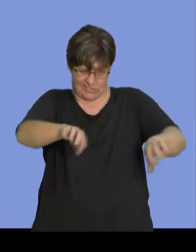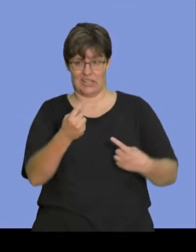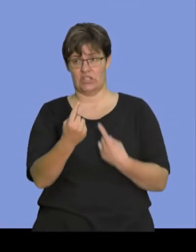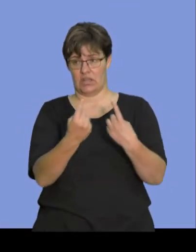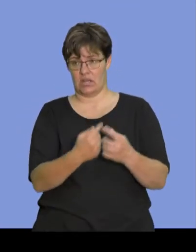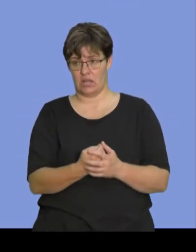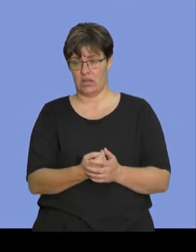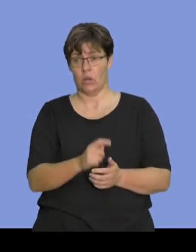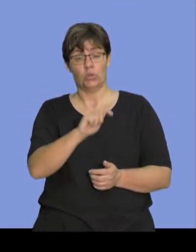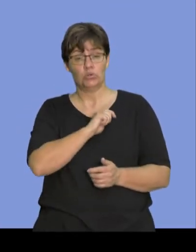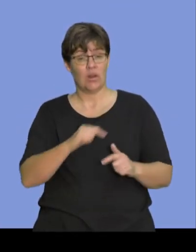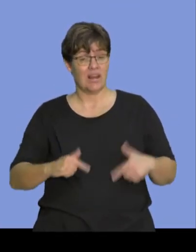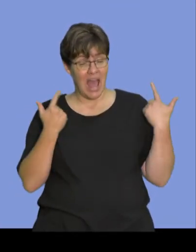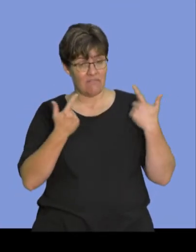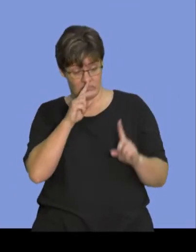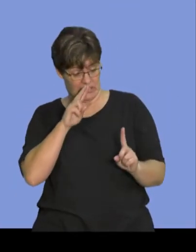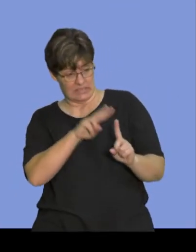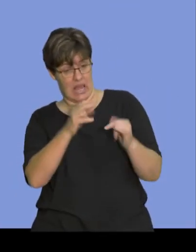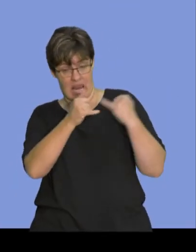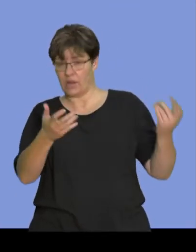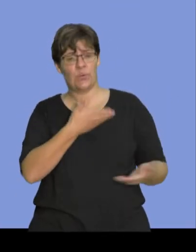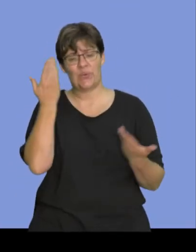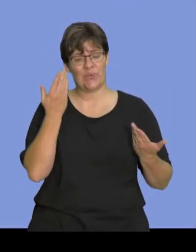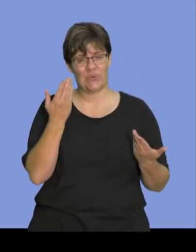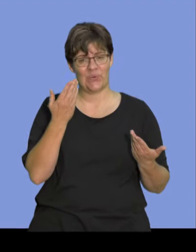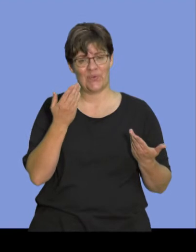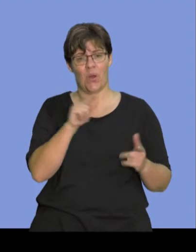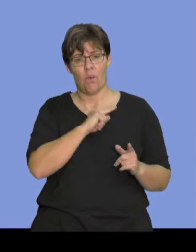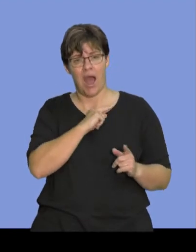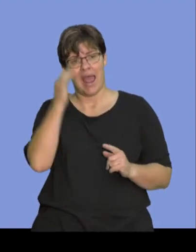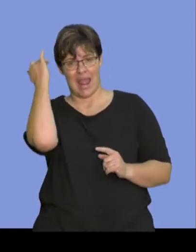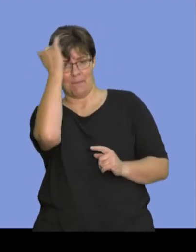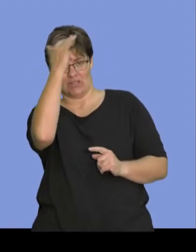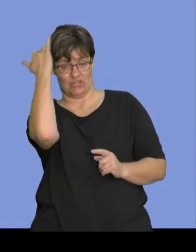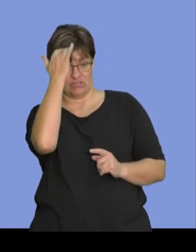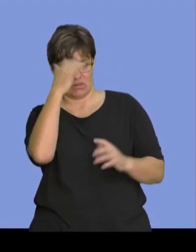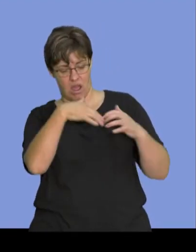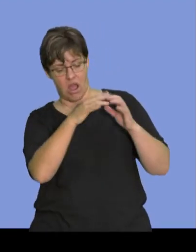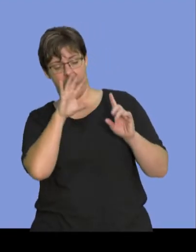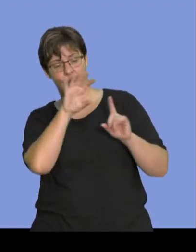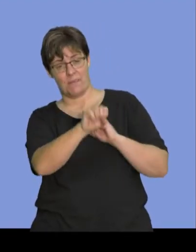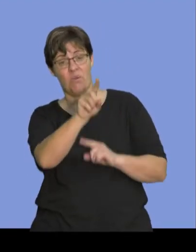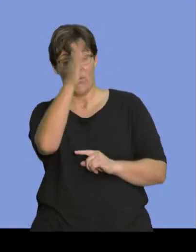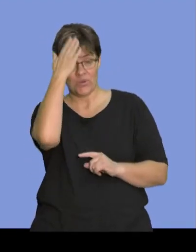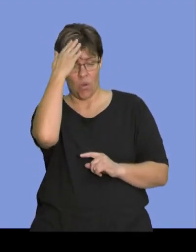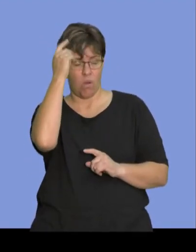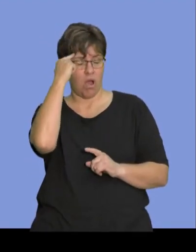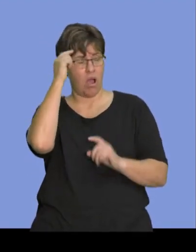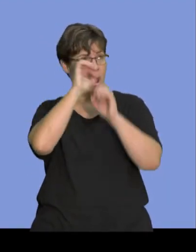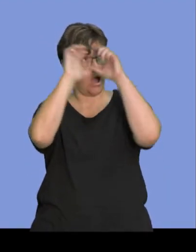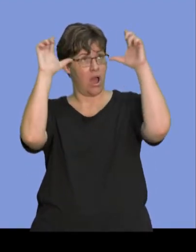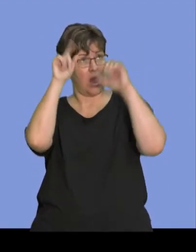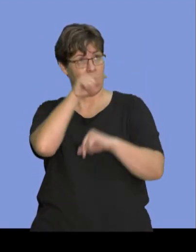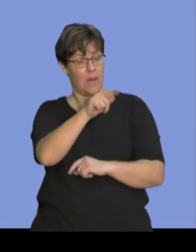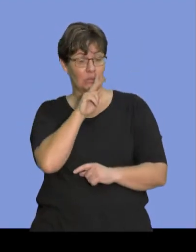in real life, you don't see these field lines because we're saying they are imaginary. So if they're imaginary, what do we mean by that?